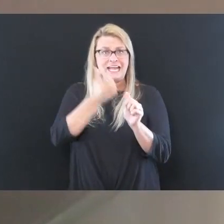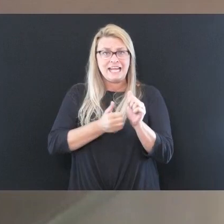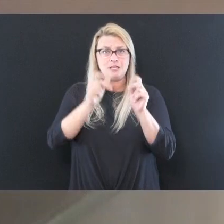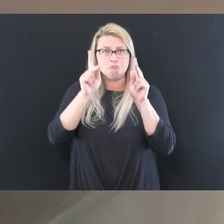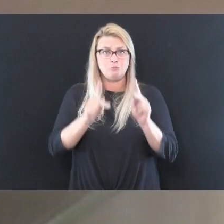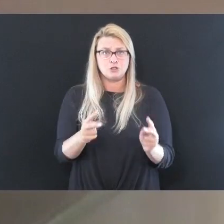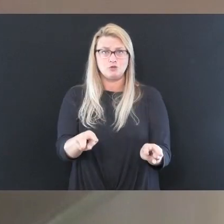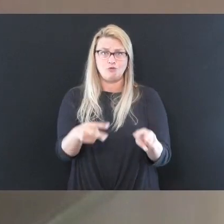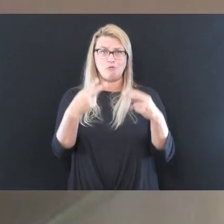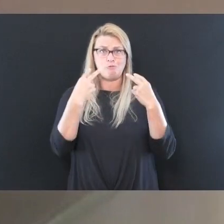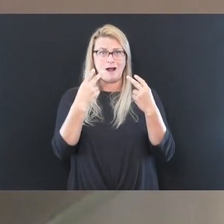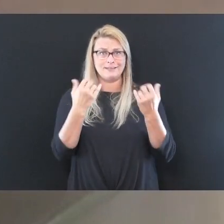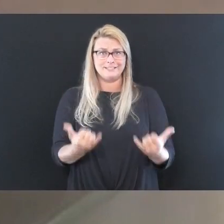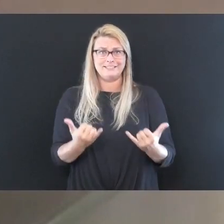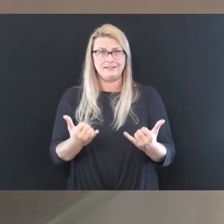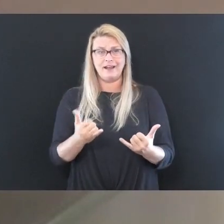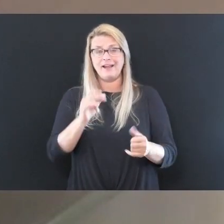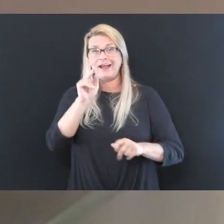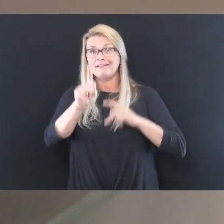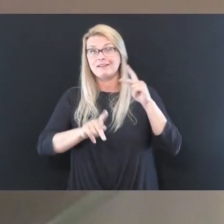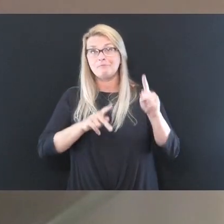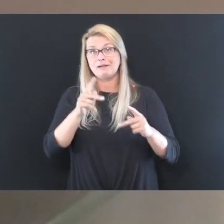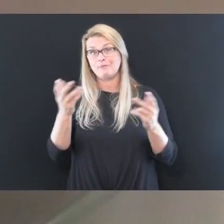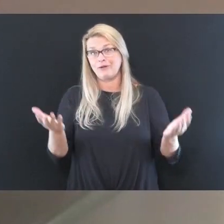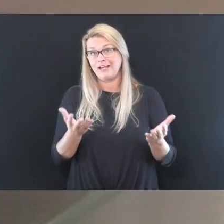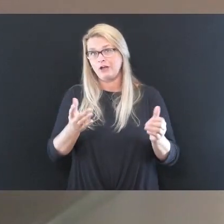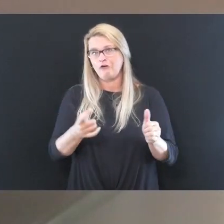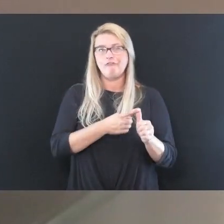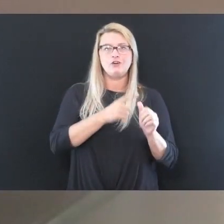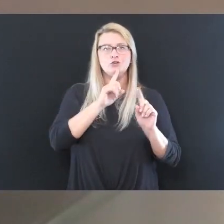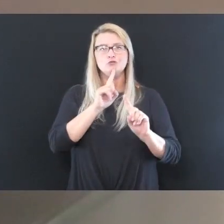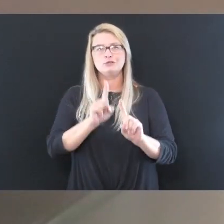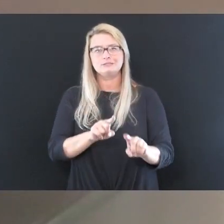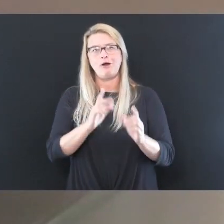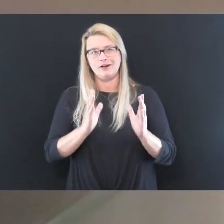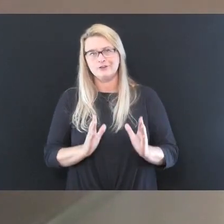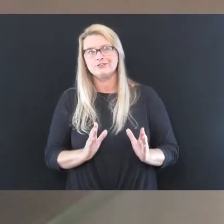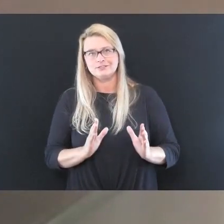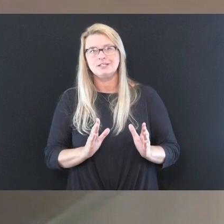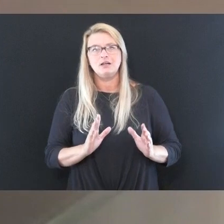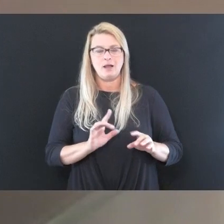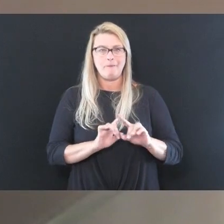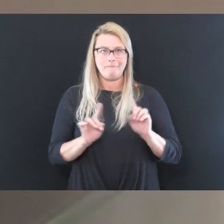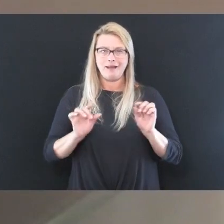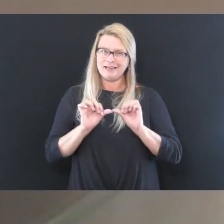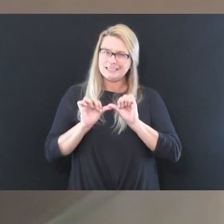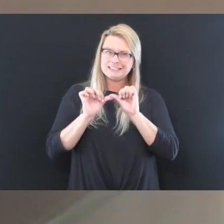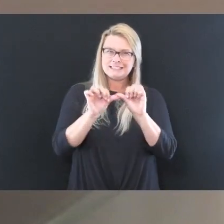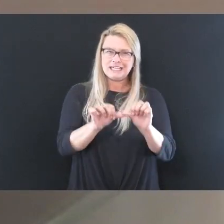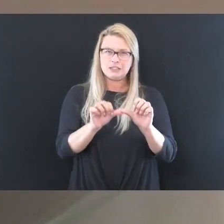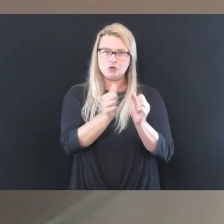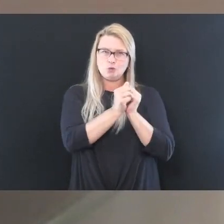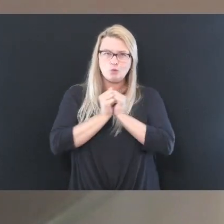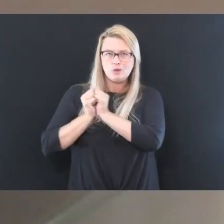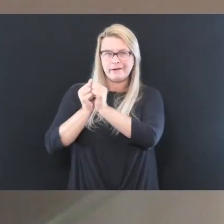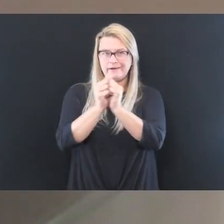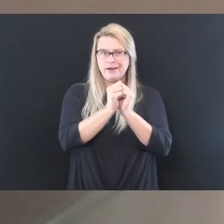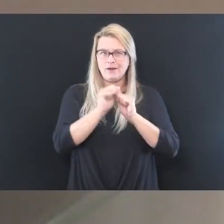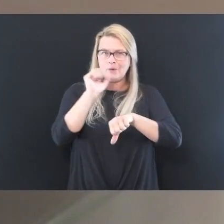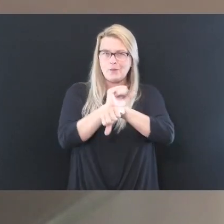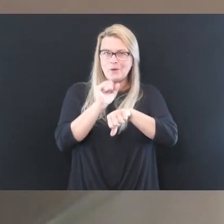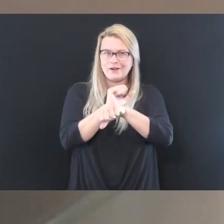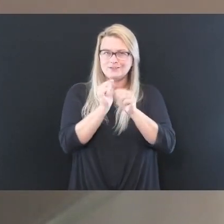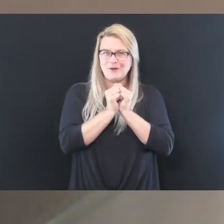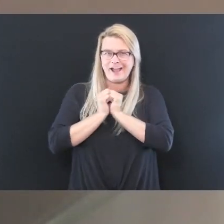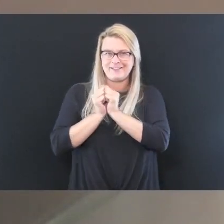this, and to the rest of our citizens, certainly our first responders. But let's continue to rally together, West Virginia, so that